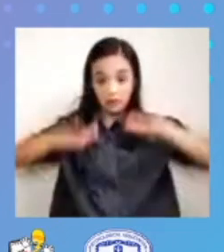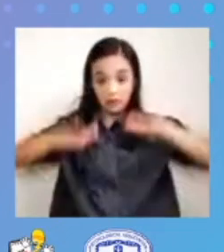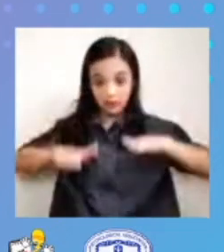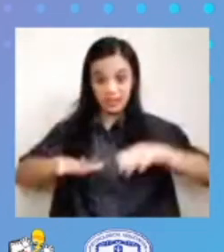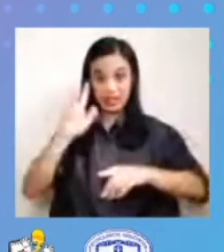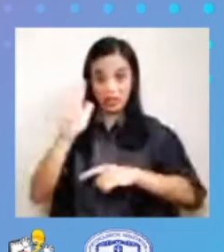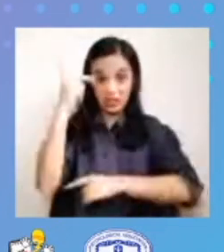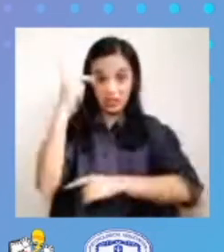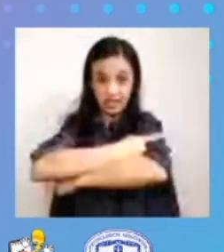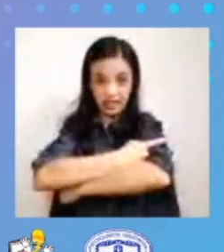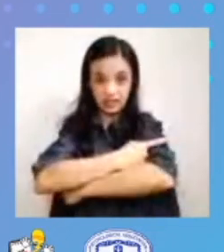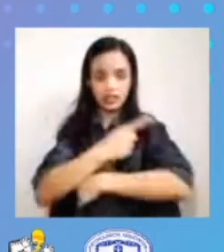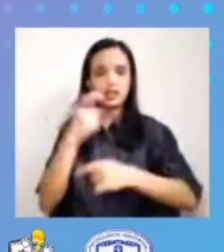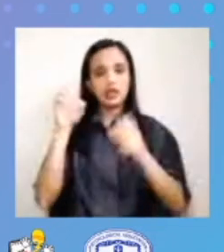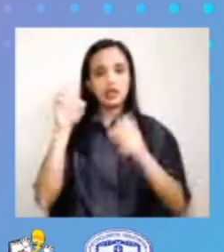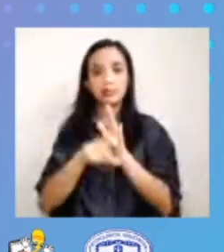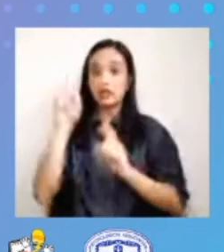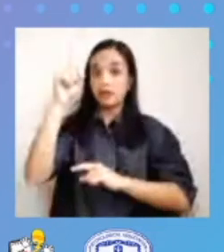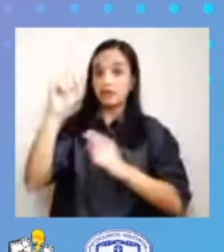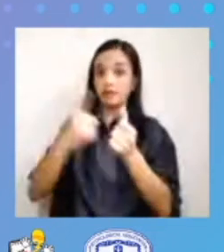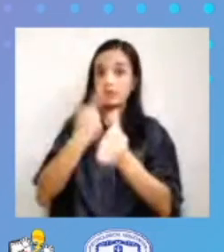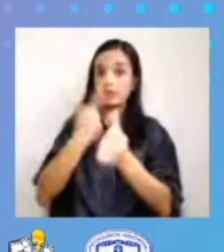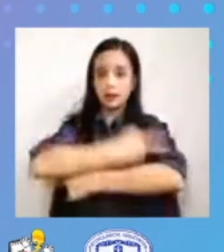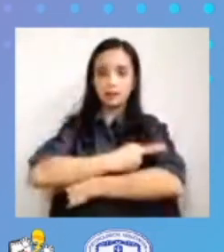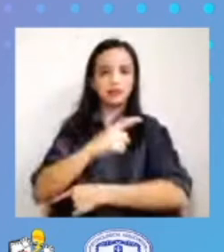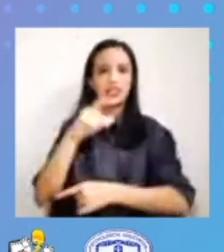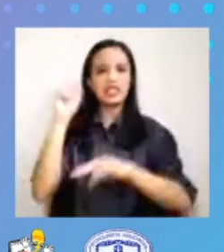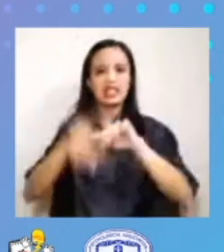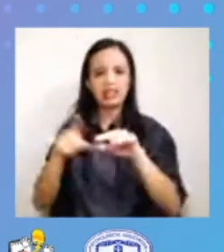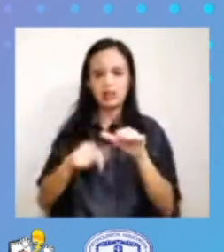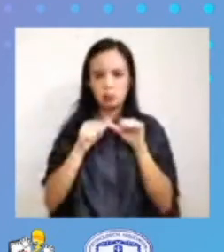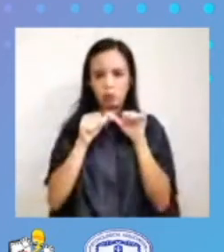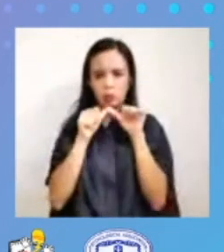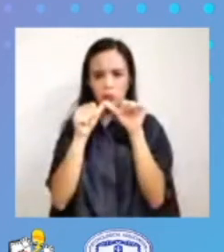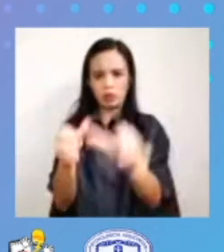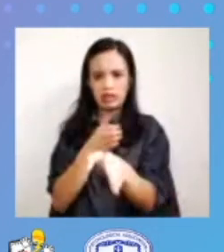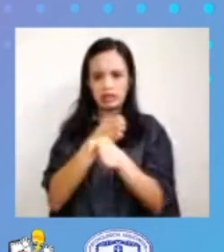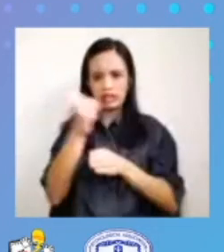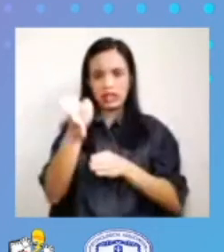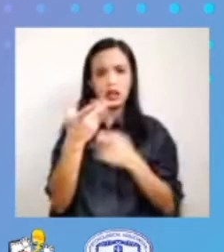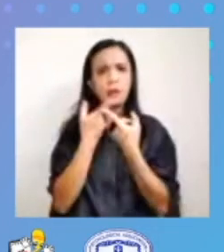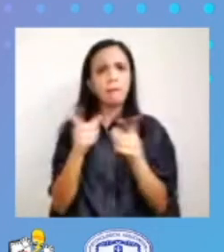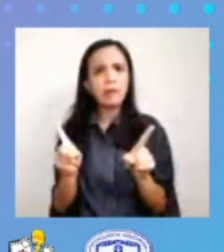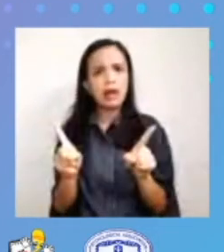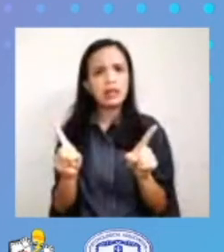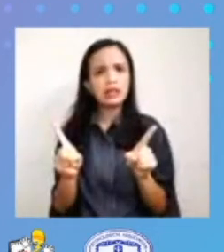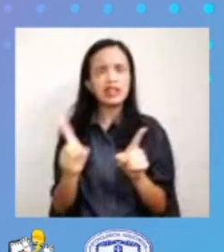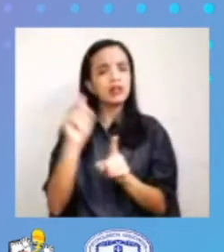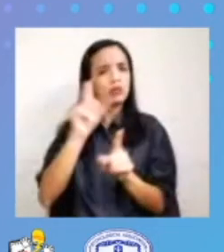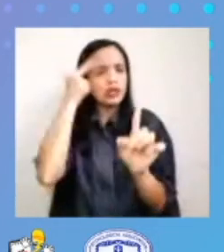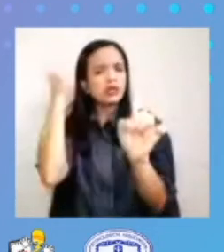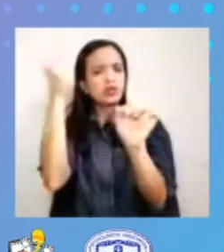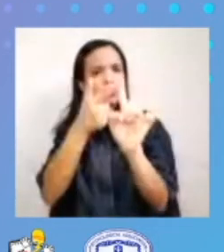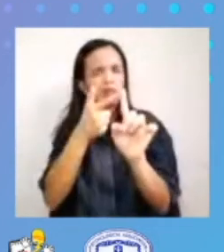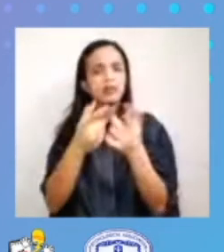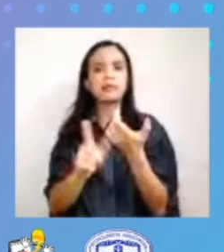physician, then yes, we are built to move. Pero ganito po yun, our bodies are smart. Our bodies are